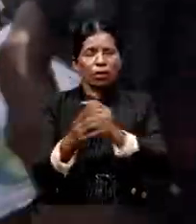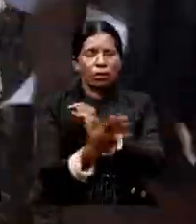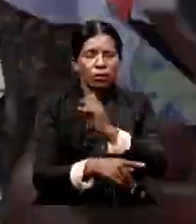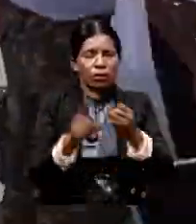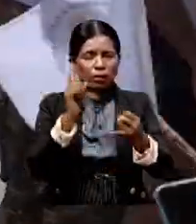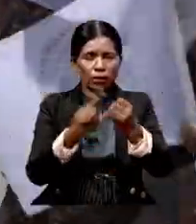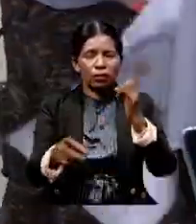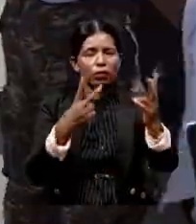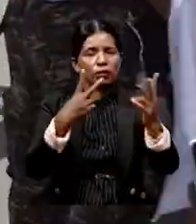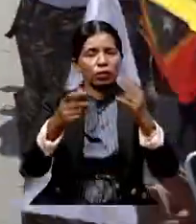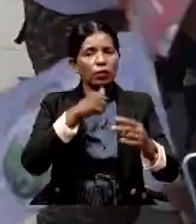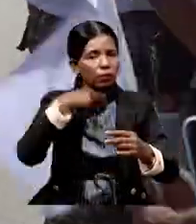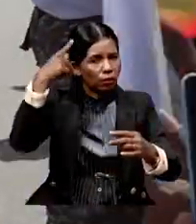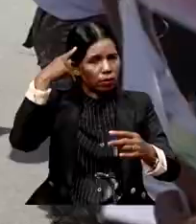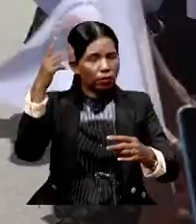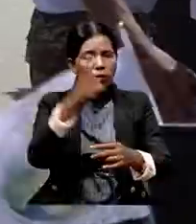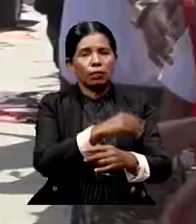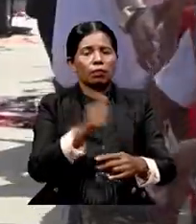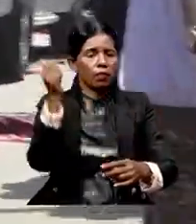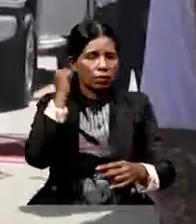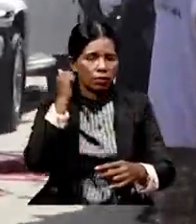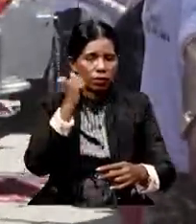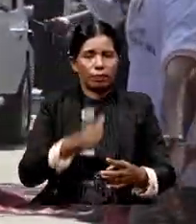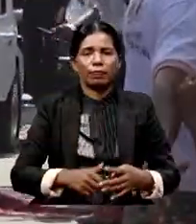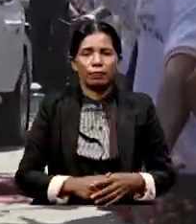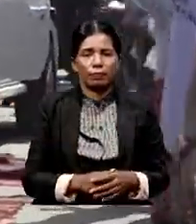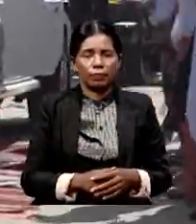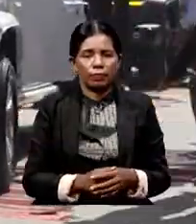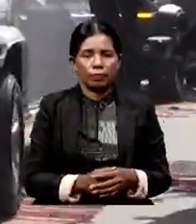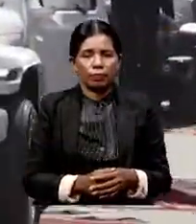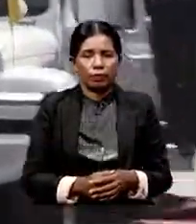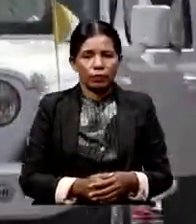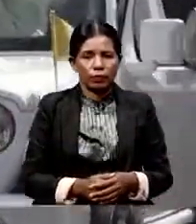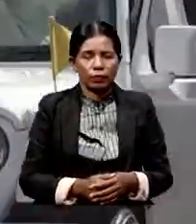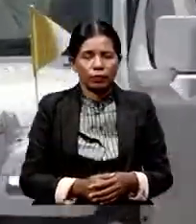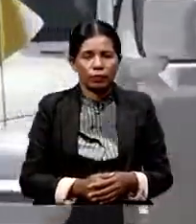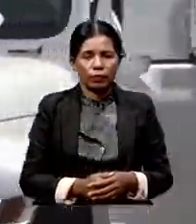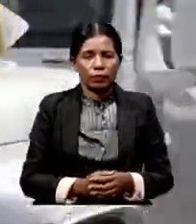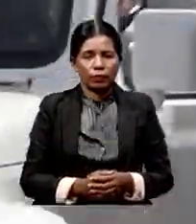ikus visita Papa Nian ba Ásia no Oceania. Dilma sujeti, jiamen.